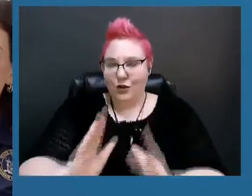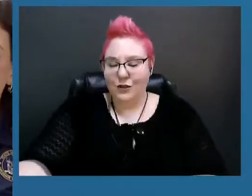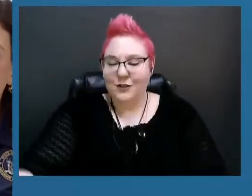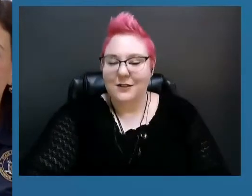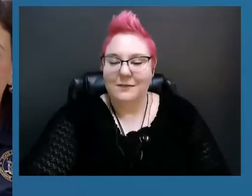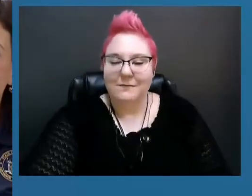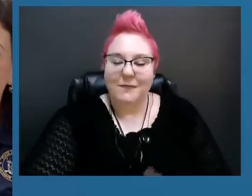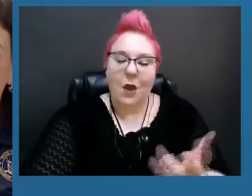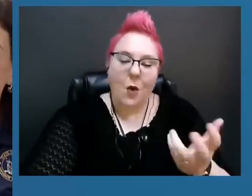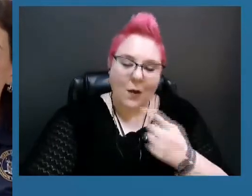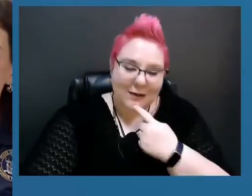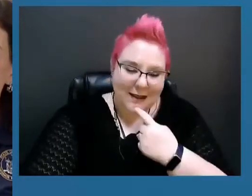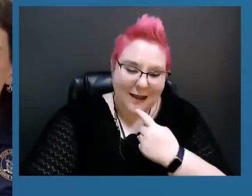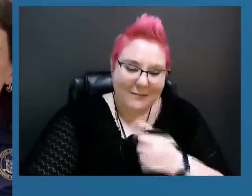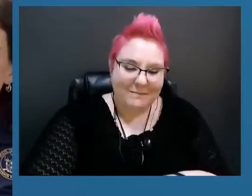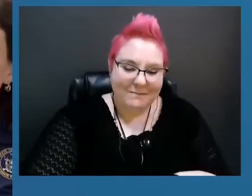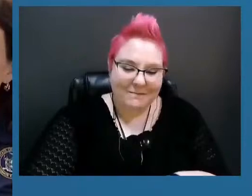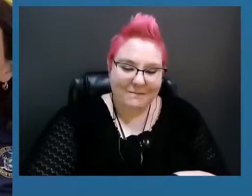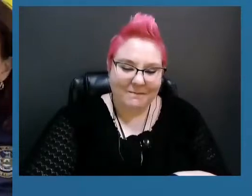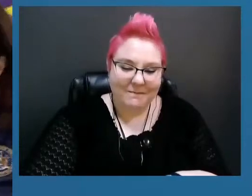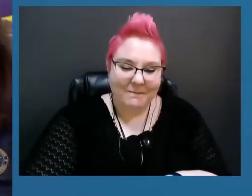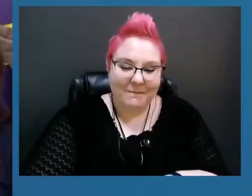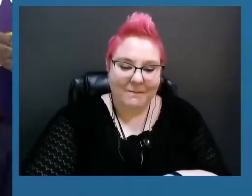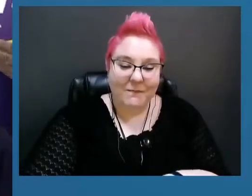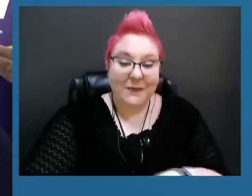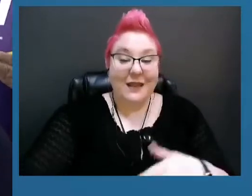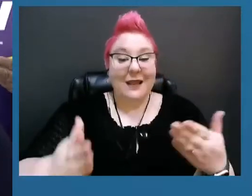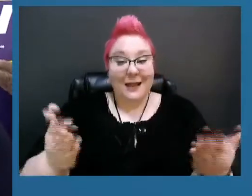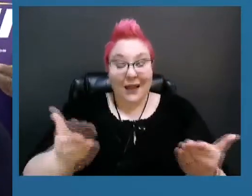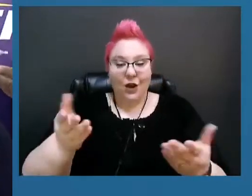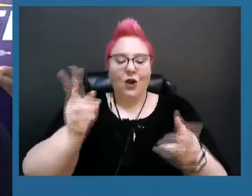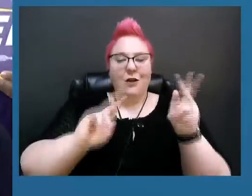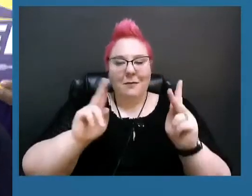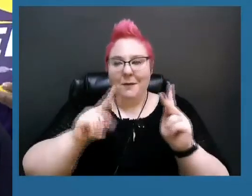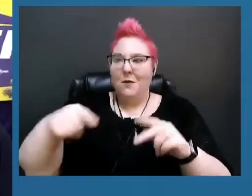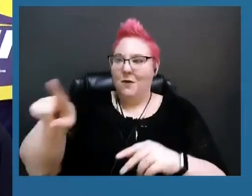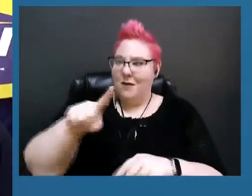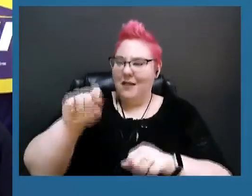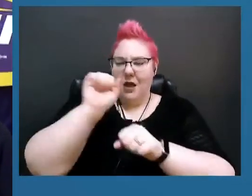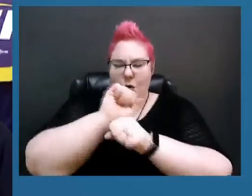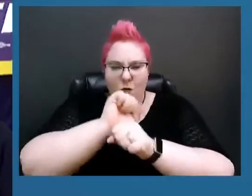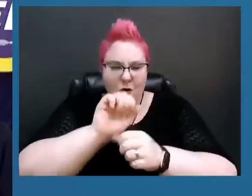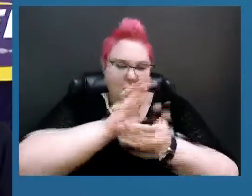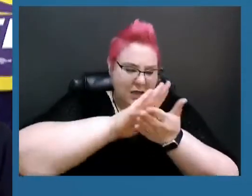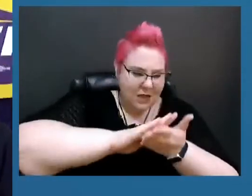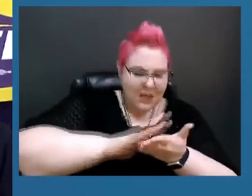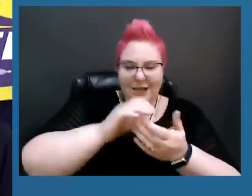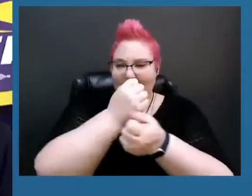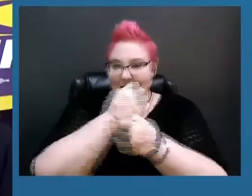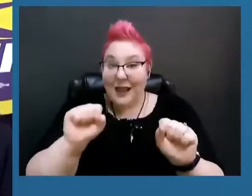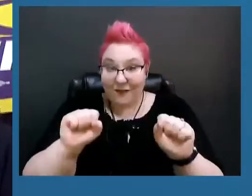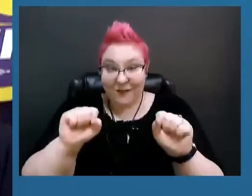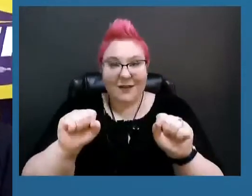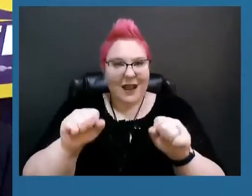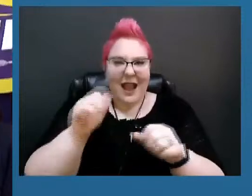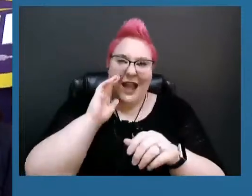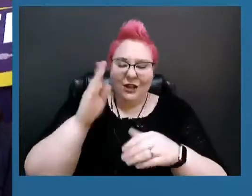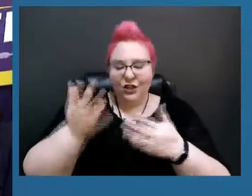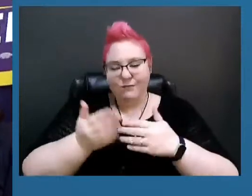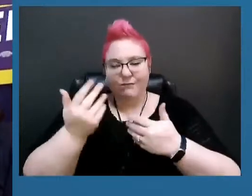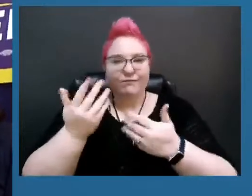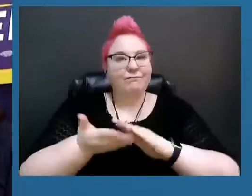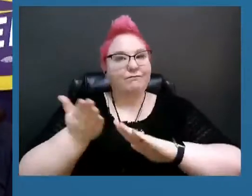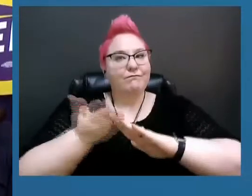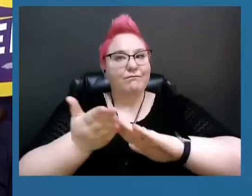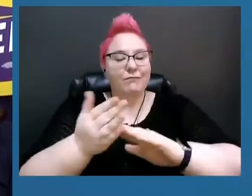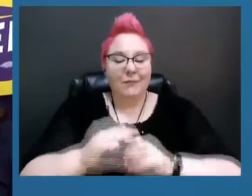say, in this room today are the workers who keep our airports safe and clean and running smooth every day. We're the wheelchair attendants who